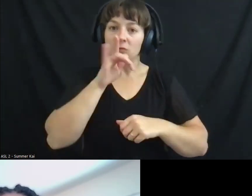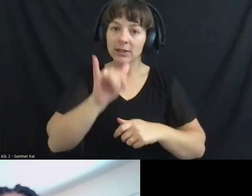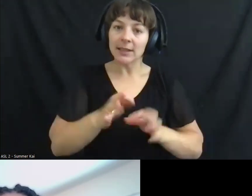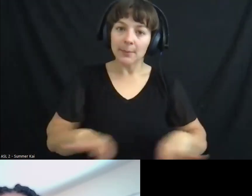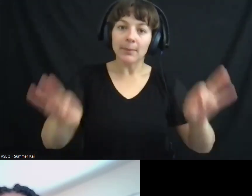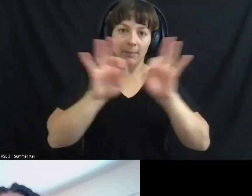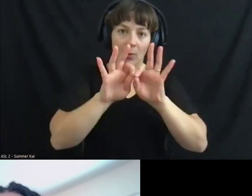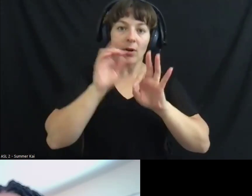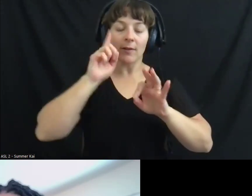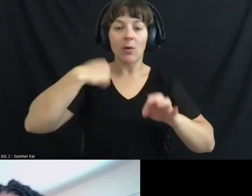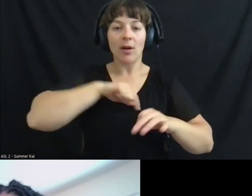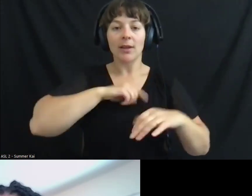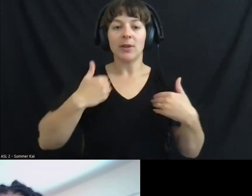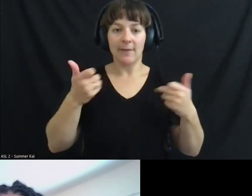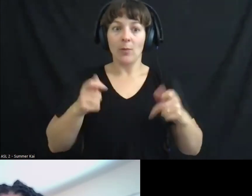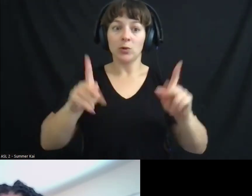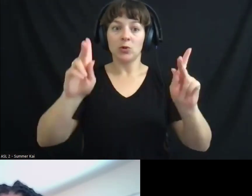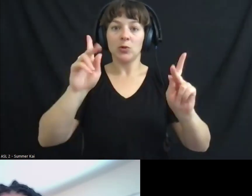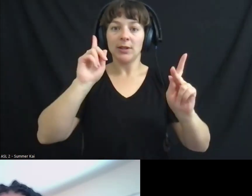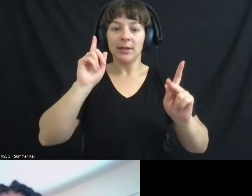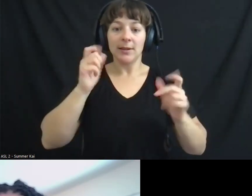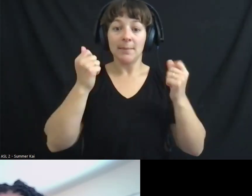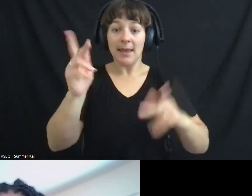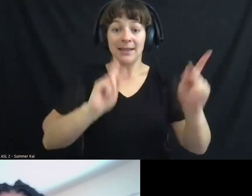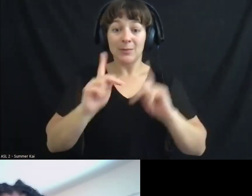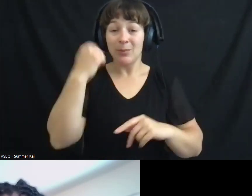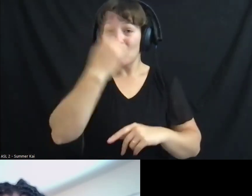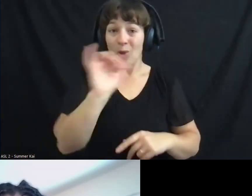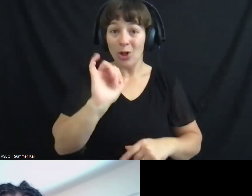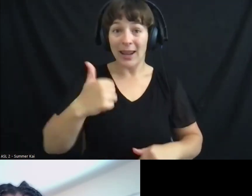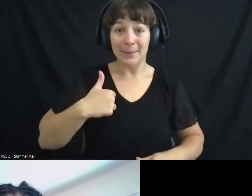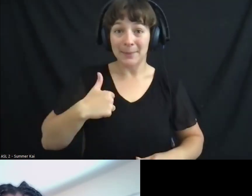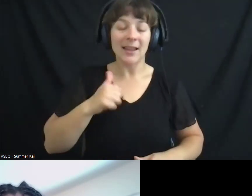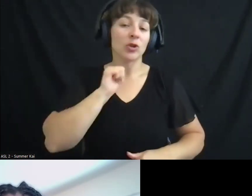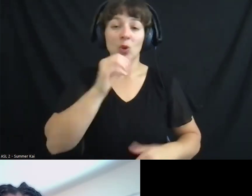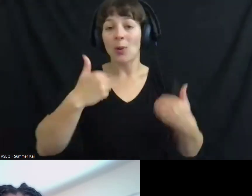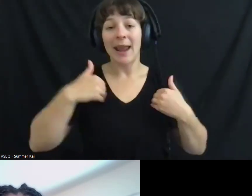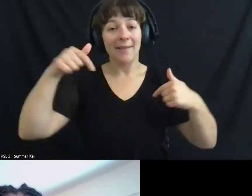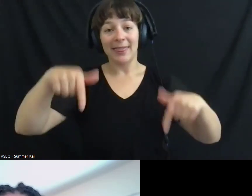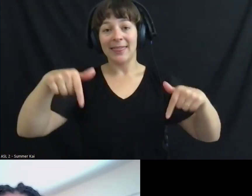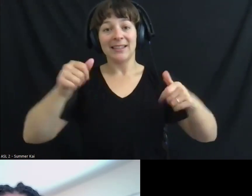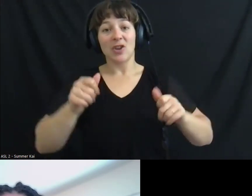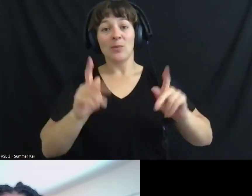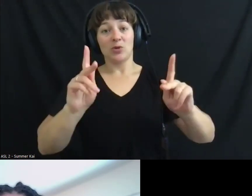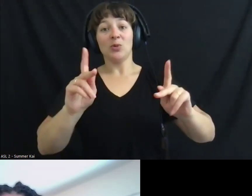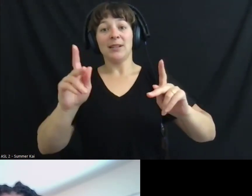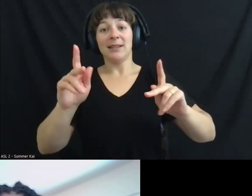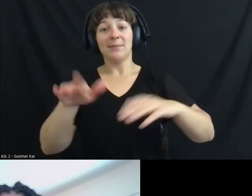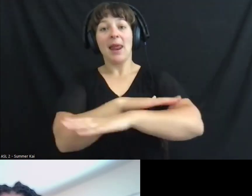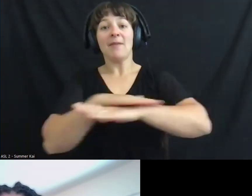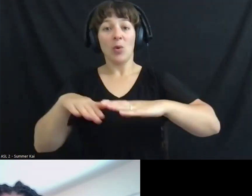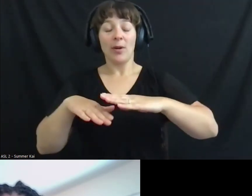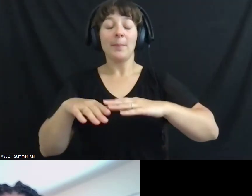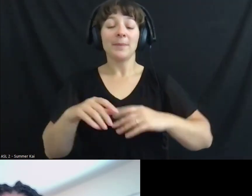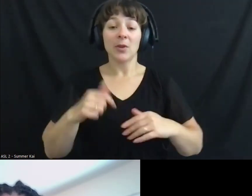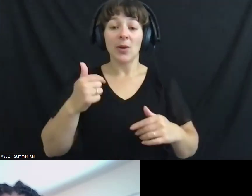to have this platform. And a lot of folks that look like me don't have this platform. And so I am urging you guys to